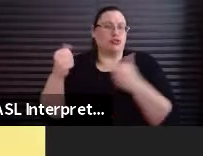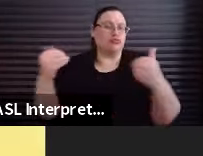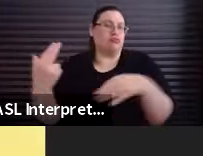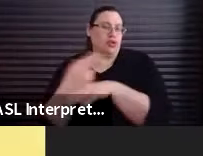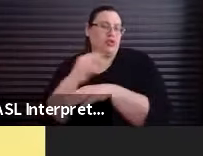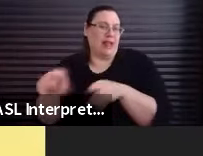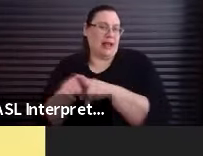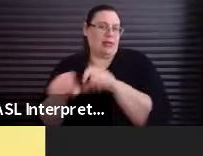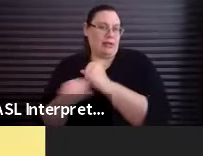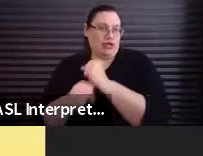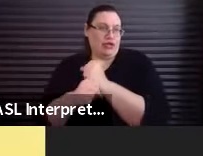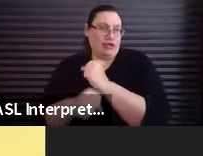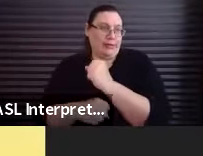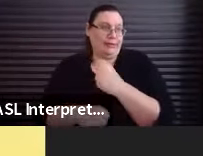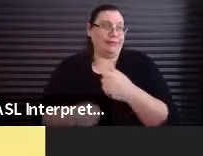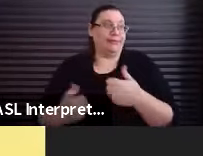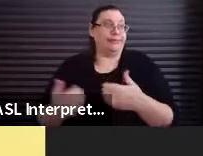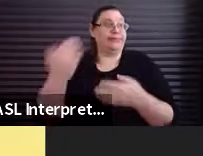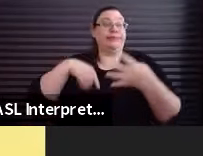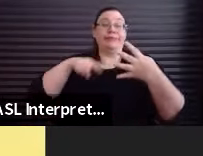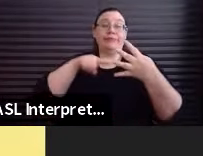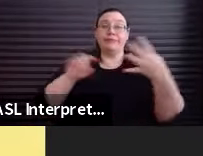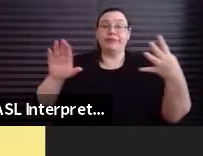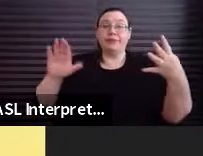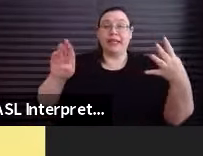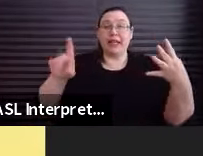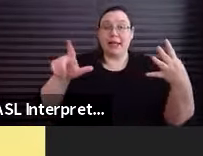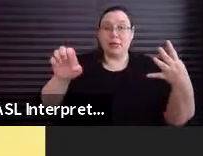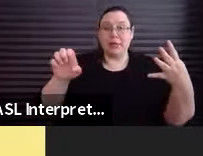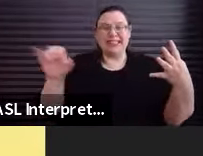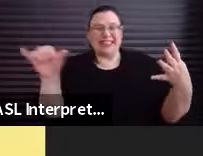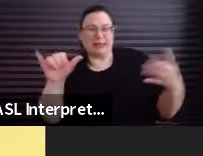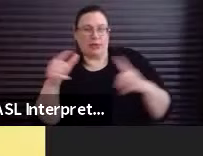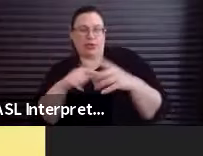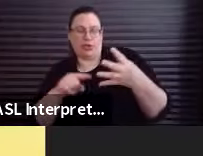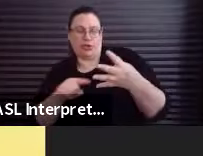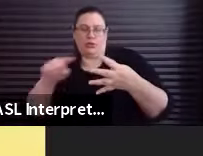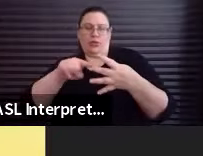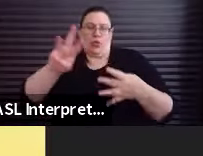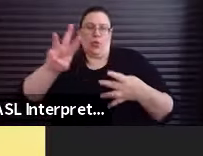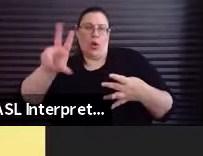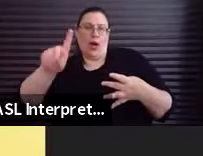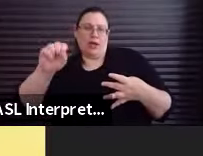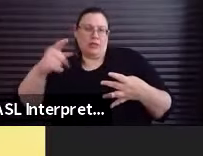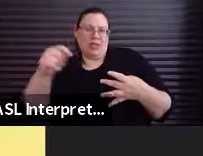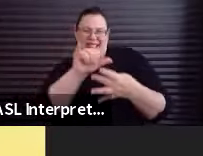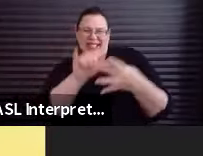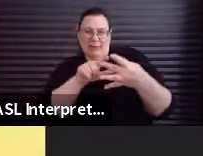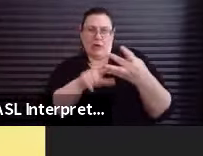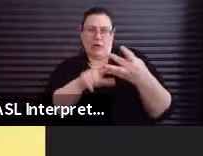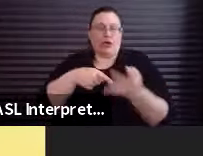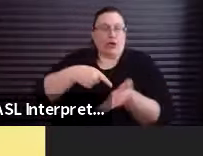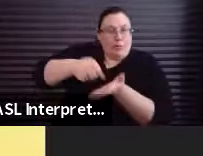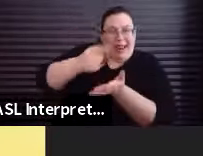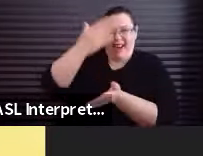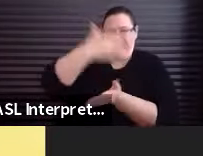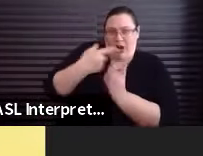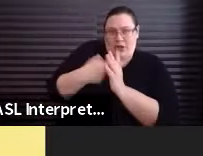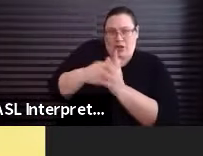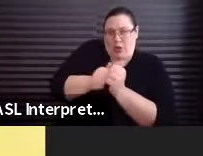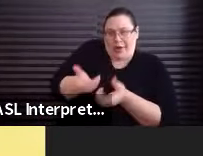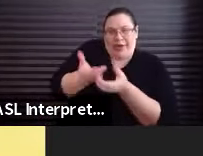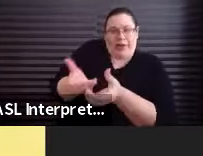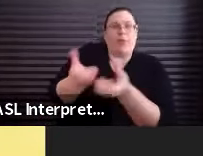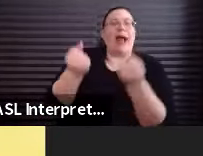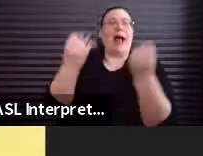is cable. And cable is paid similar to wild spot, where you're paid upfront for the number of cable stations.